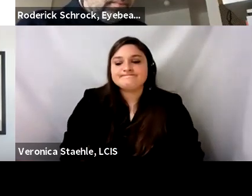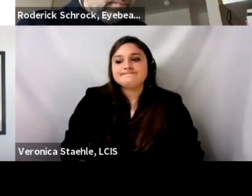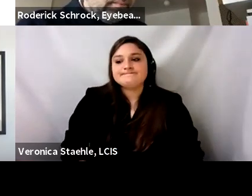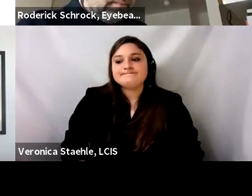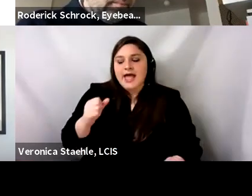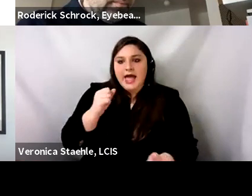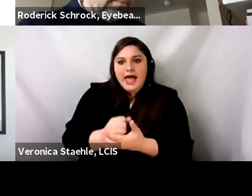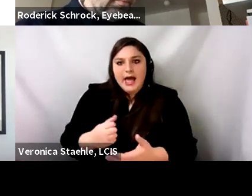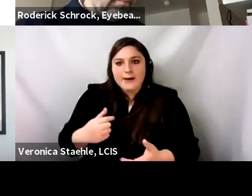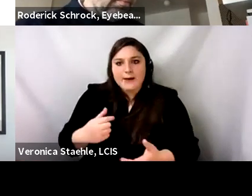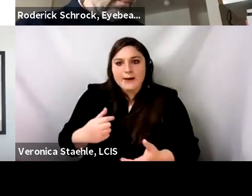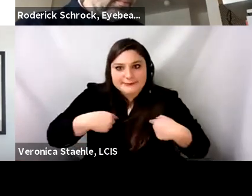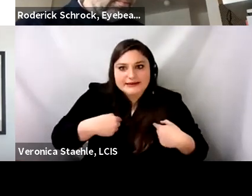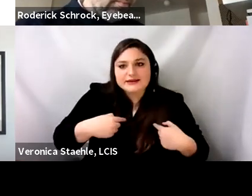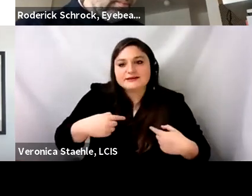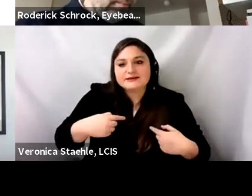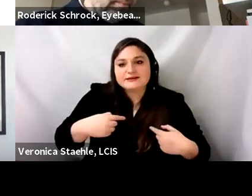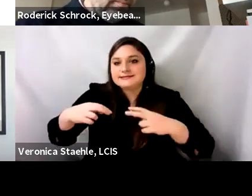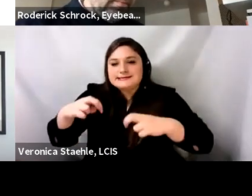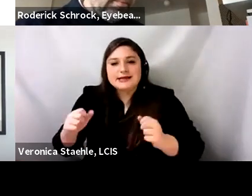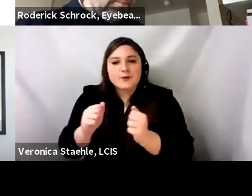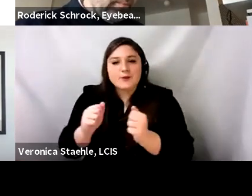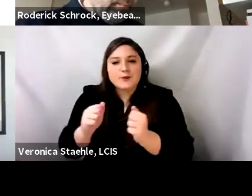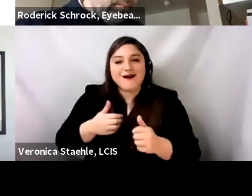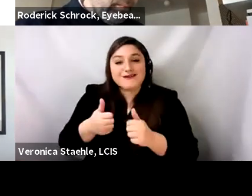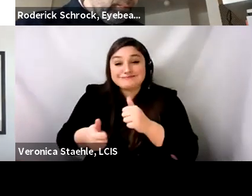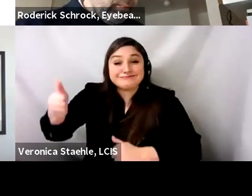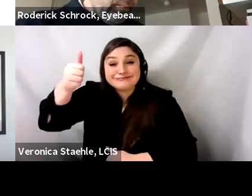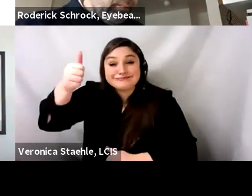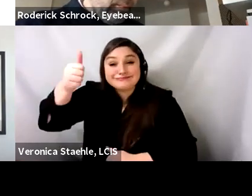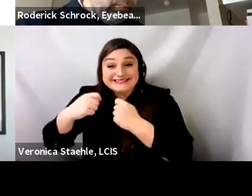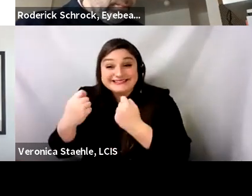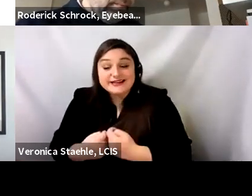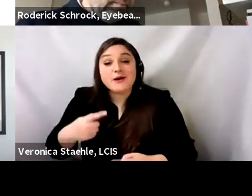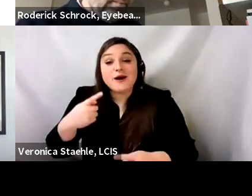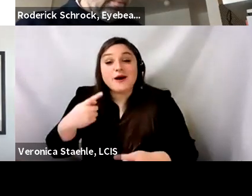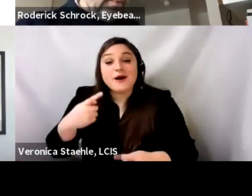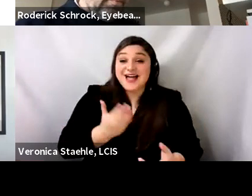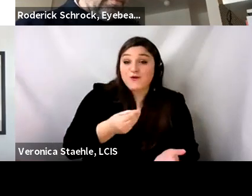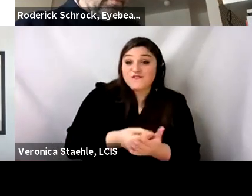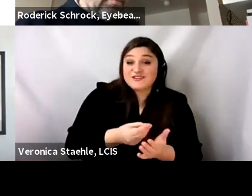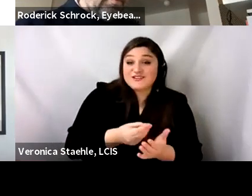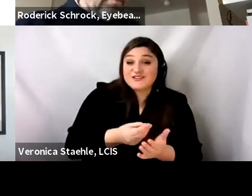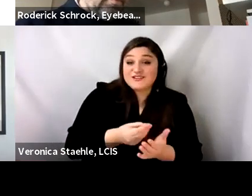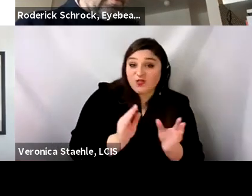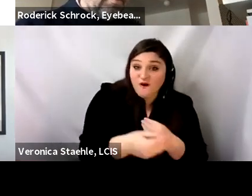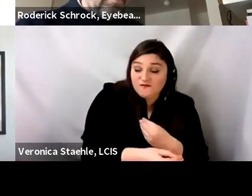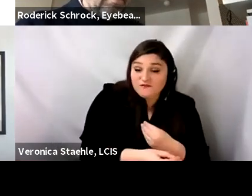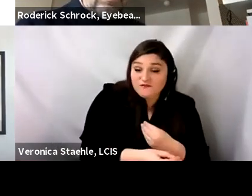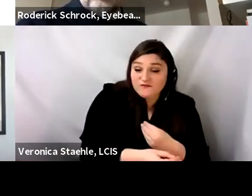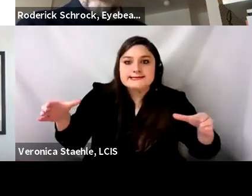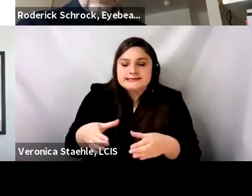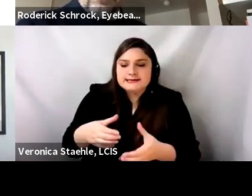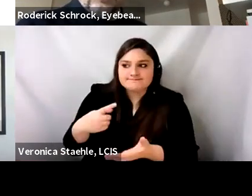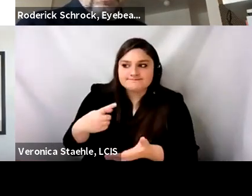closely with my senior executive team, as well as our fiscal office, to really be able to make